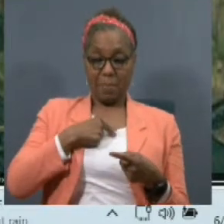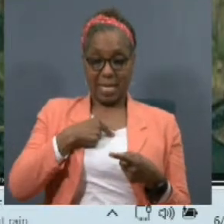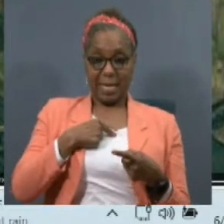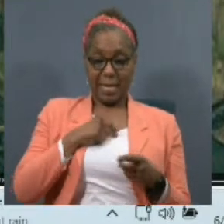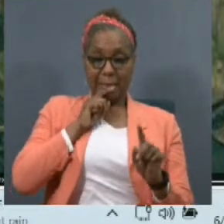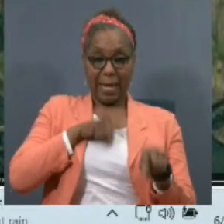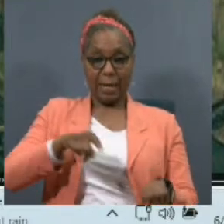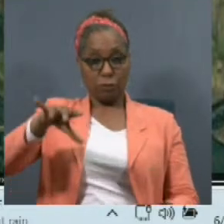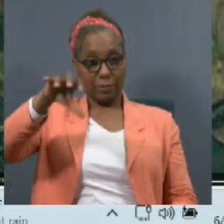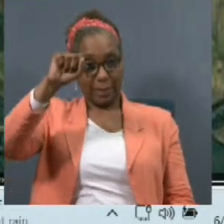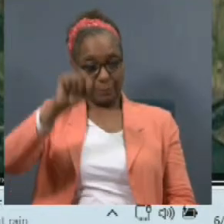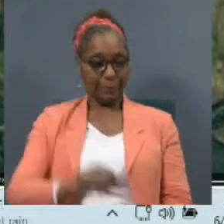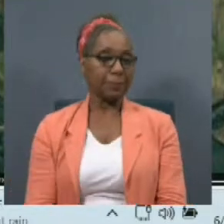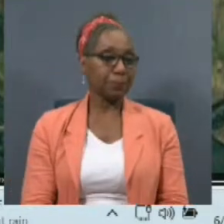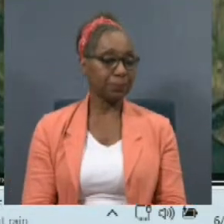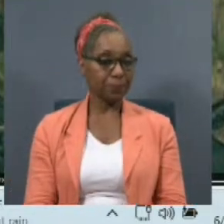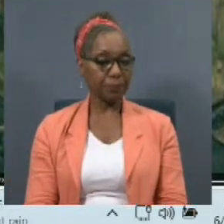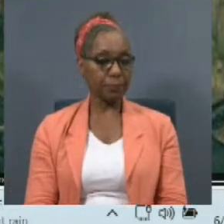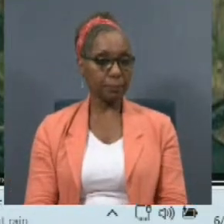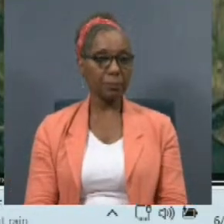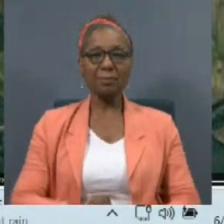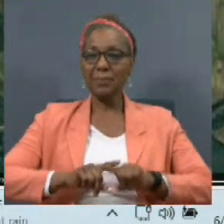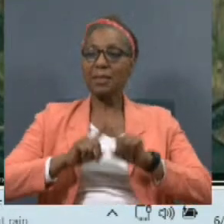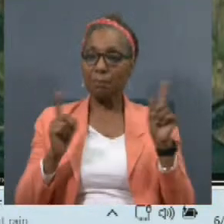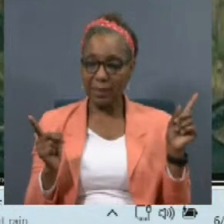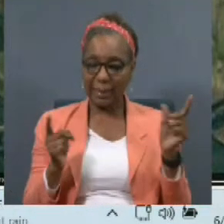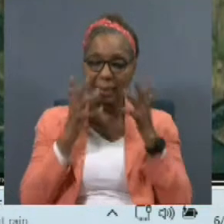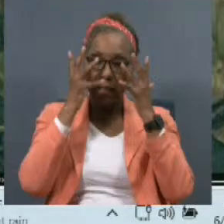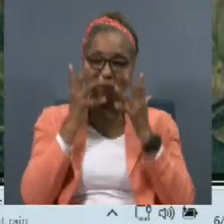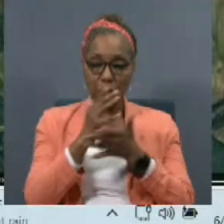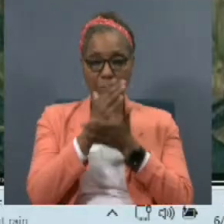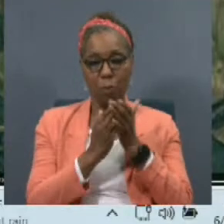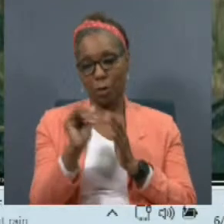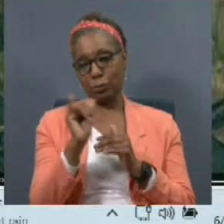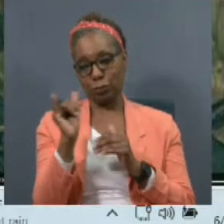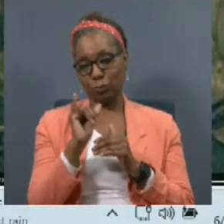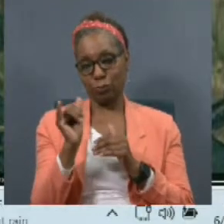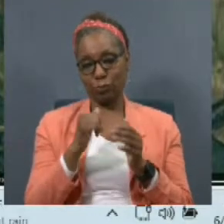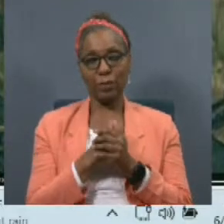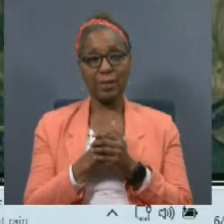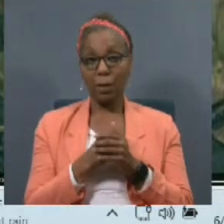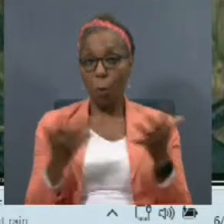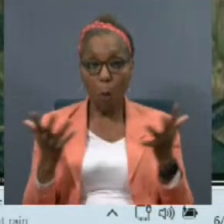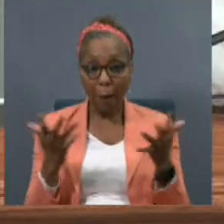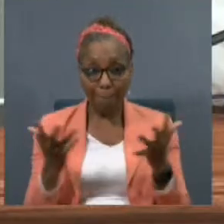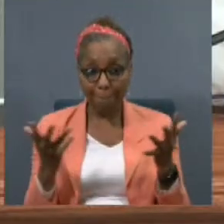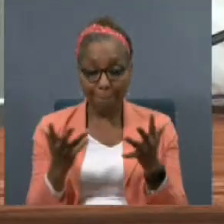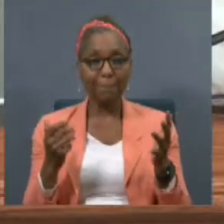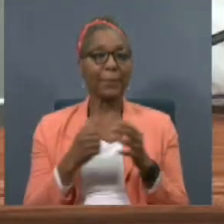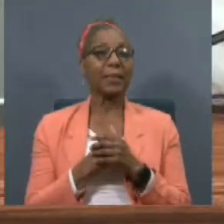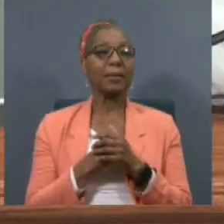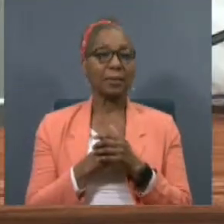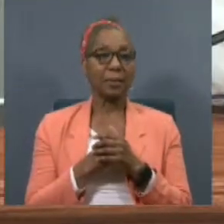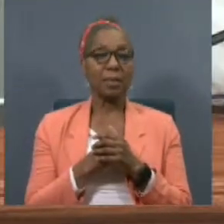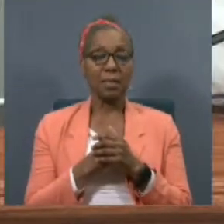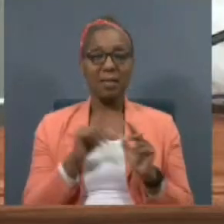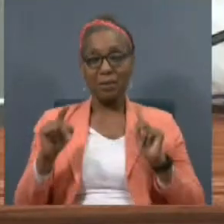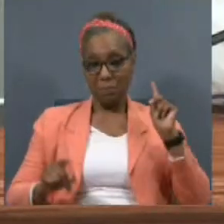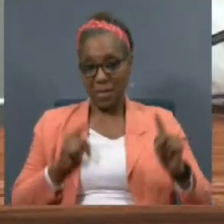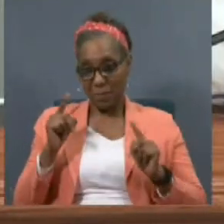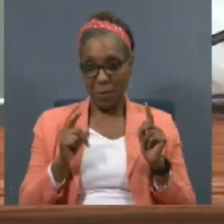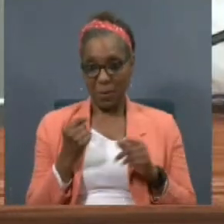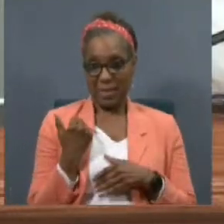is yes. But there's an unfortunate part about this too, and that is the residents